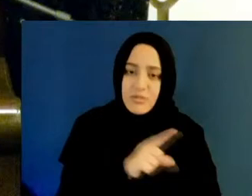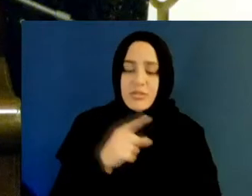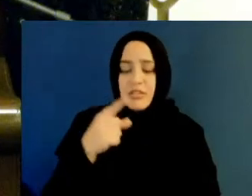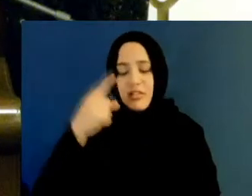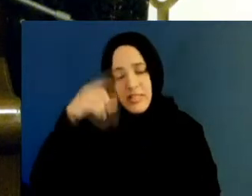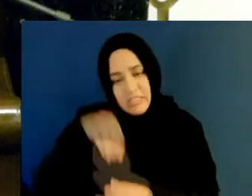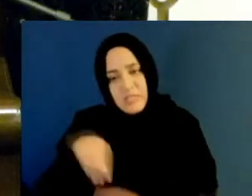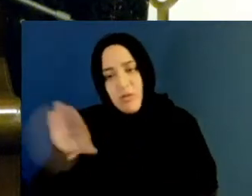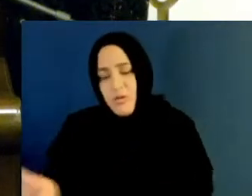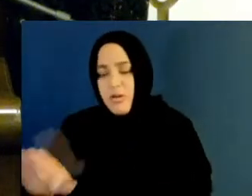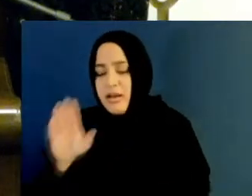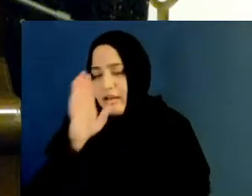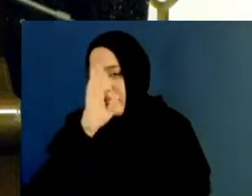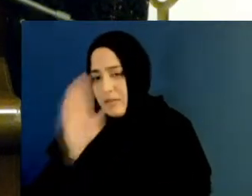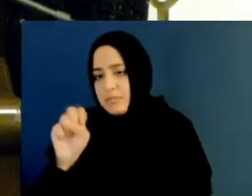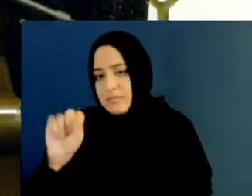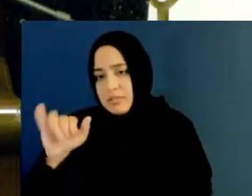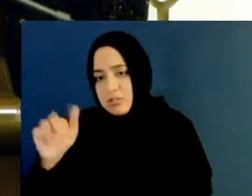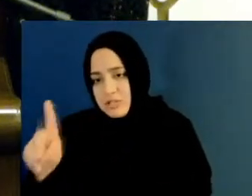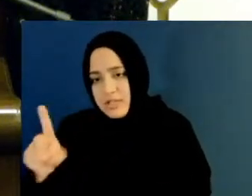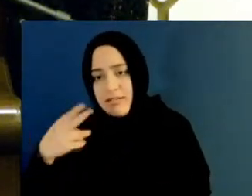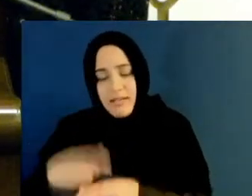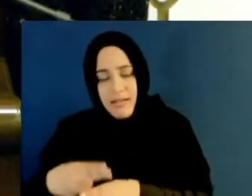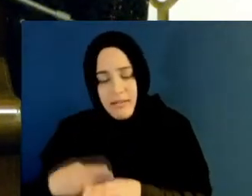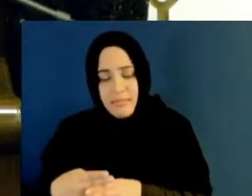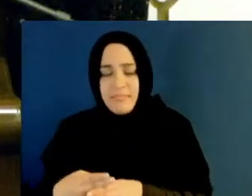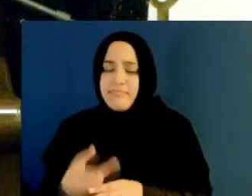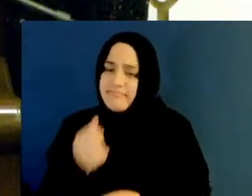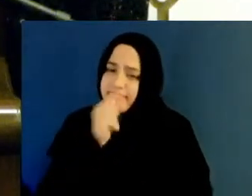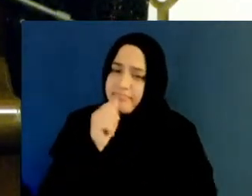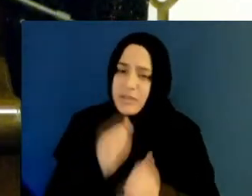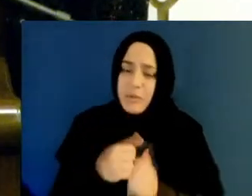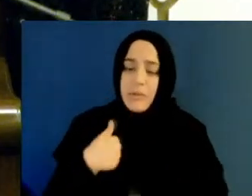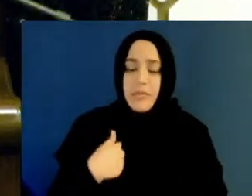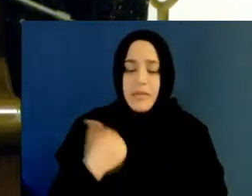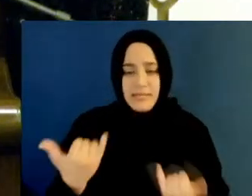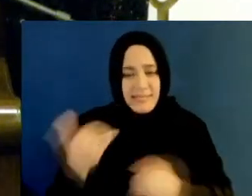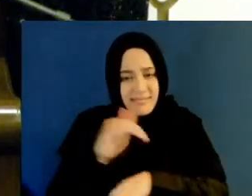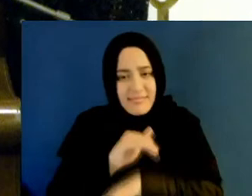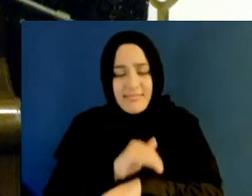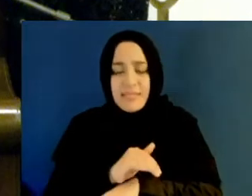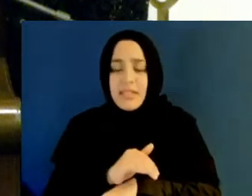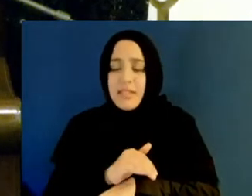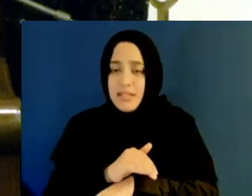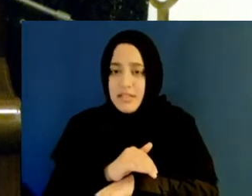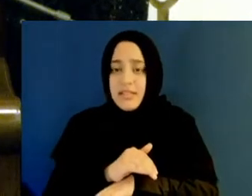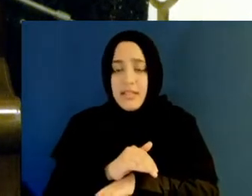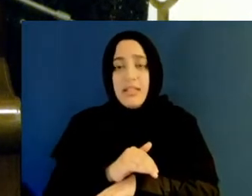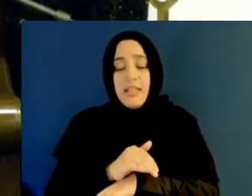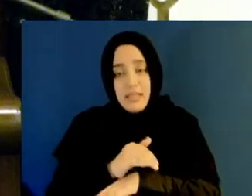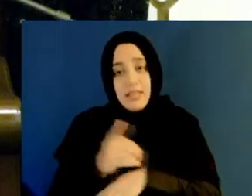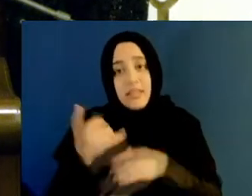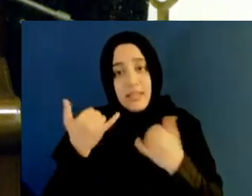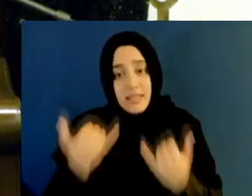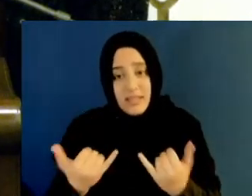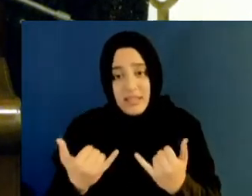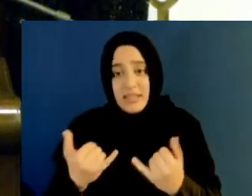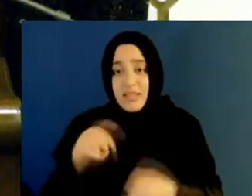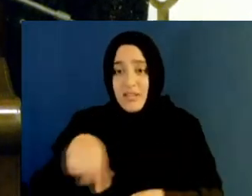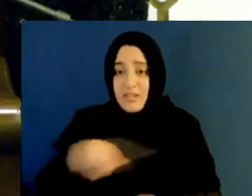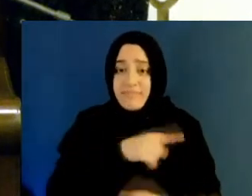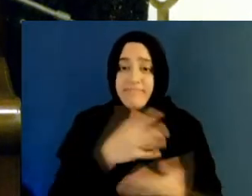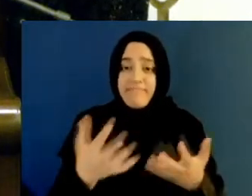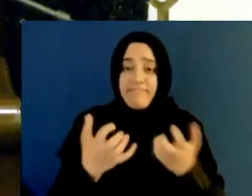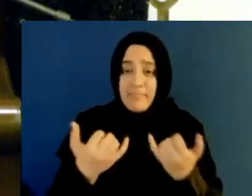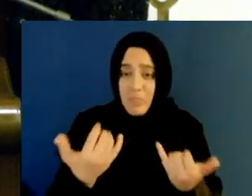on a night like this, and inshallah, we pray to Imam Zainul Abideen alayhi salam that the hajat that you have, inshallah,